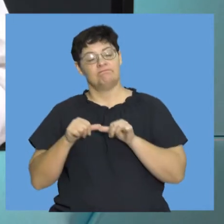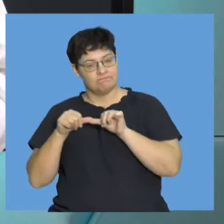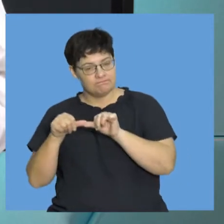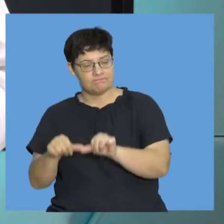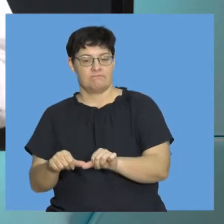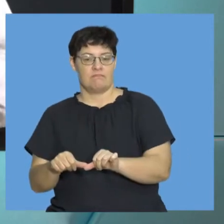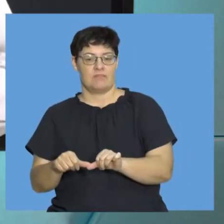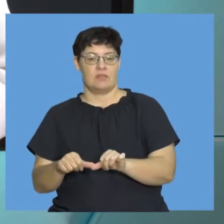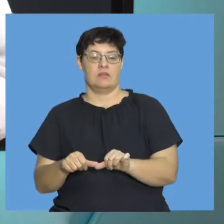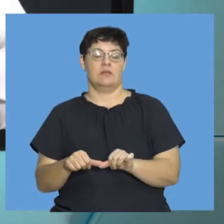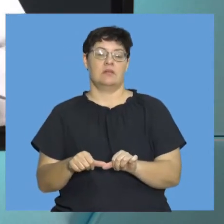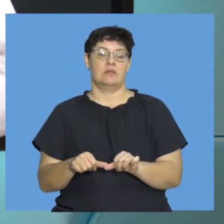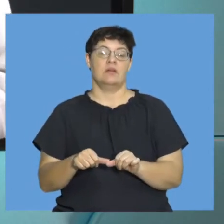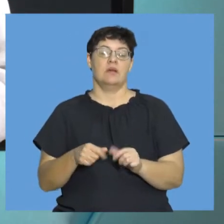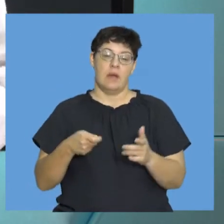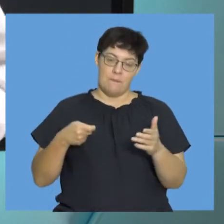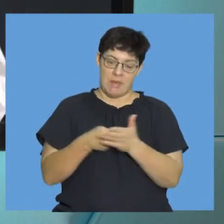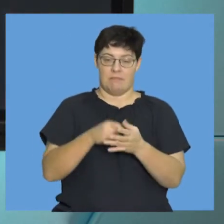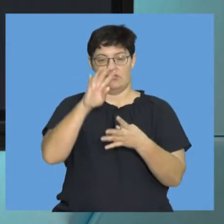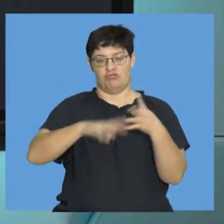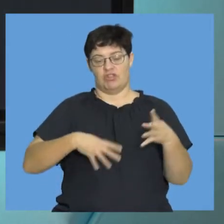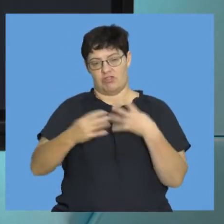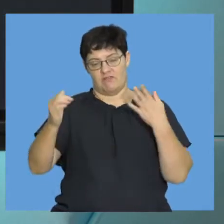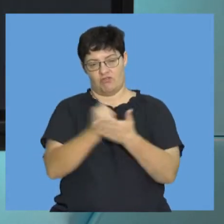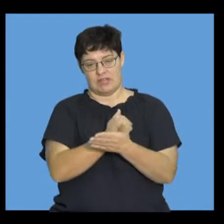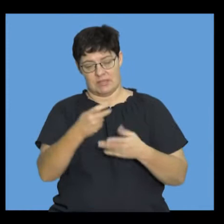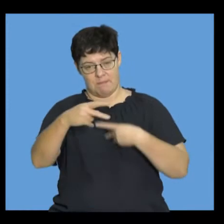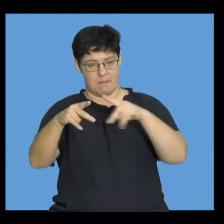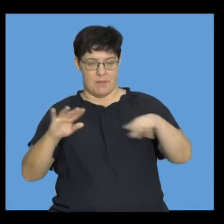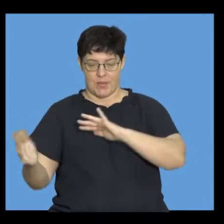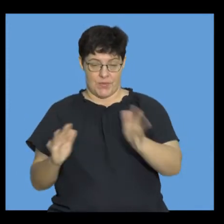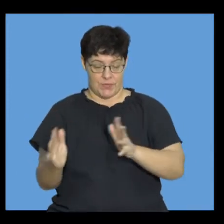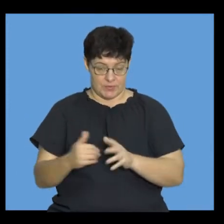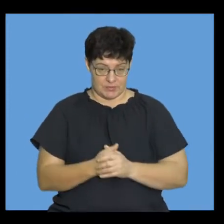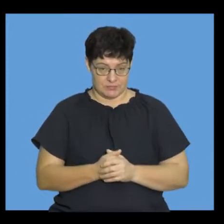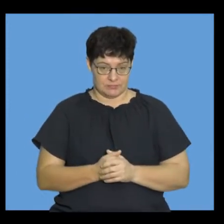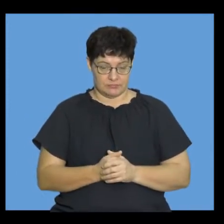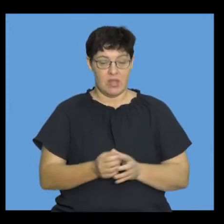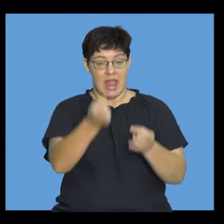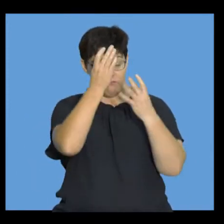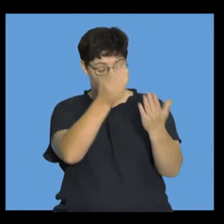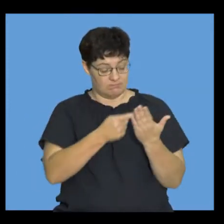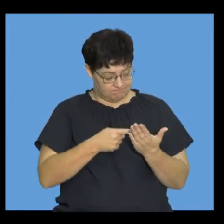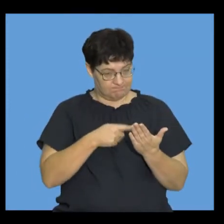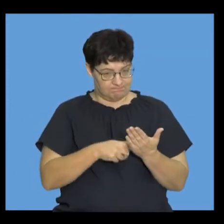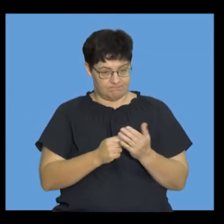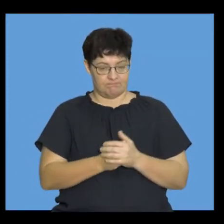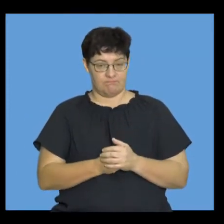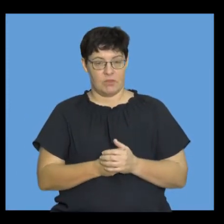the creditor's payment schedule. But in this case here we have the information. There's my